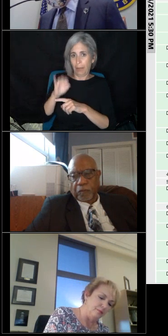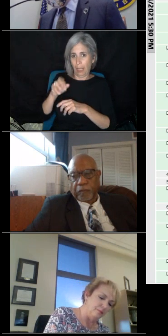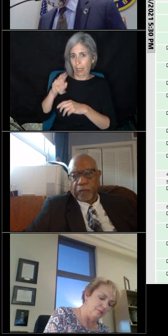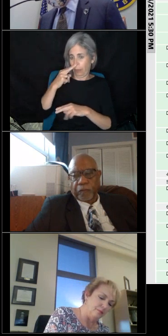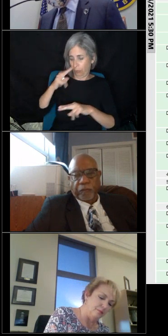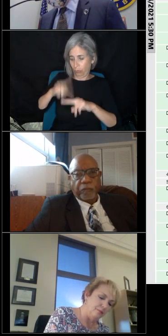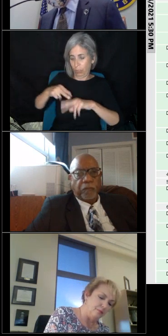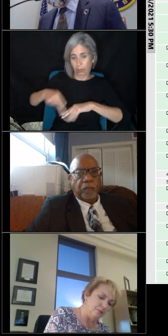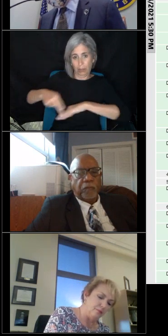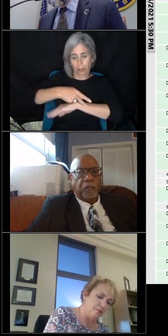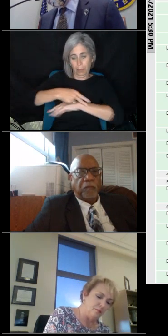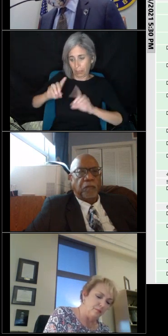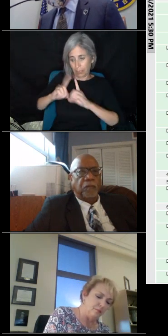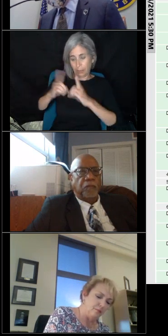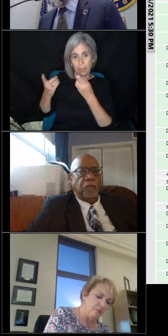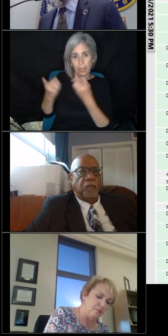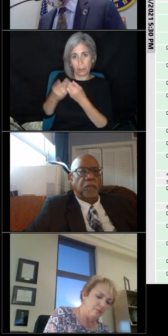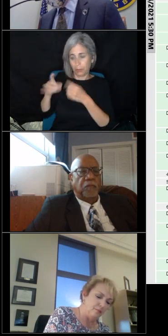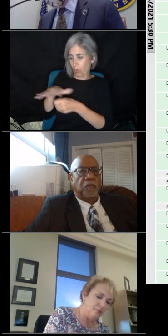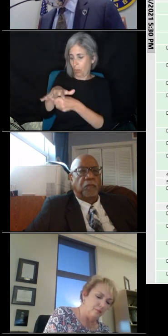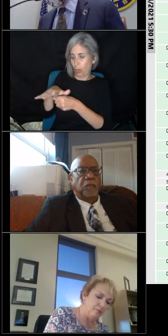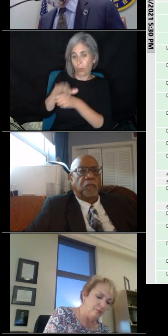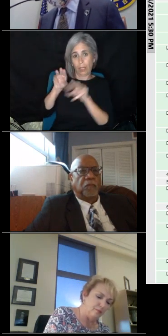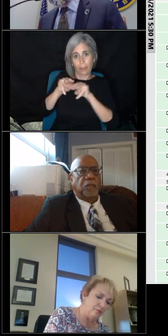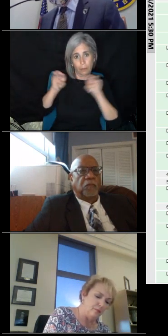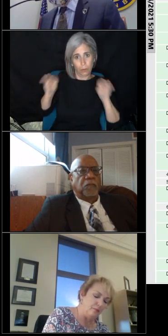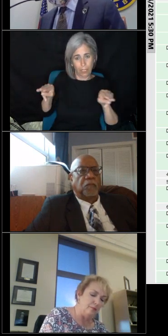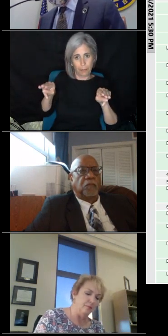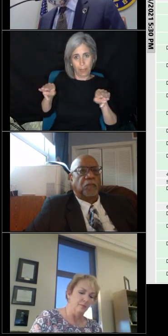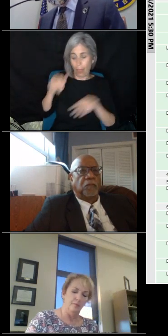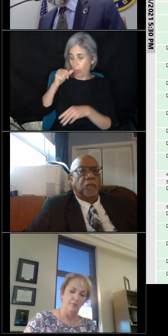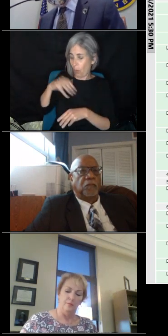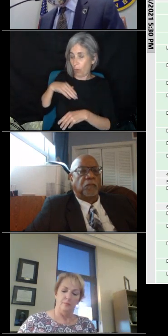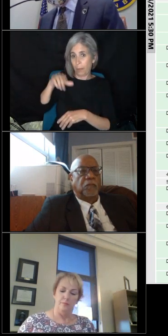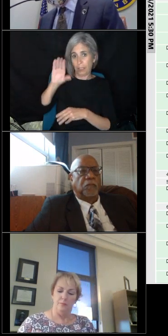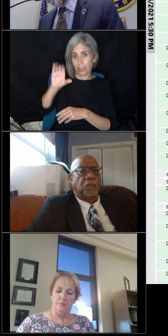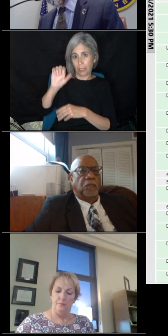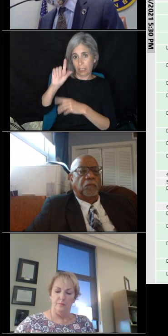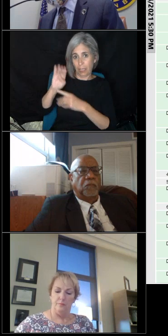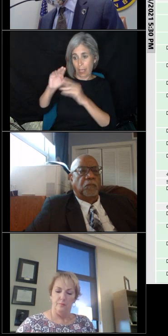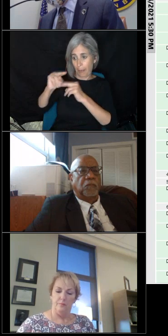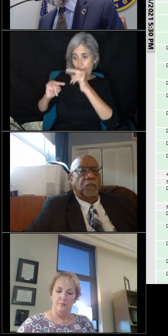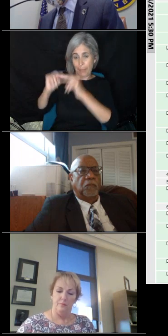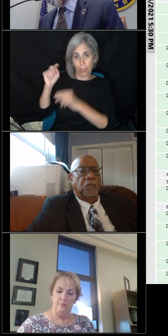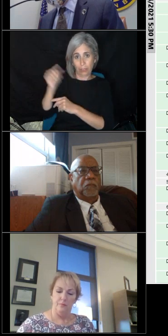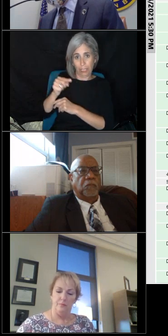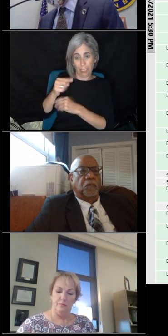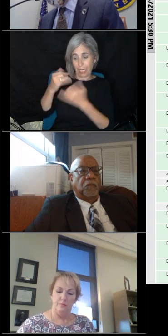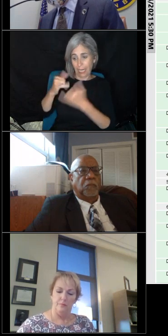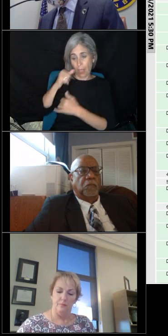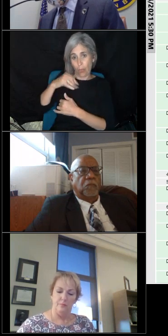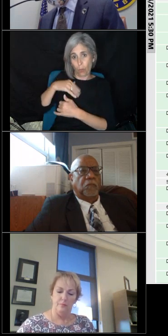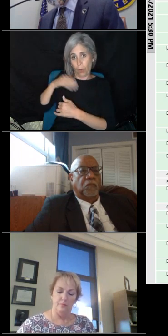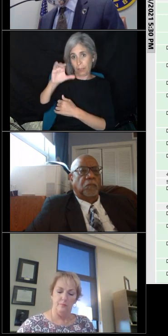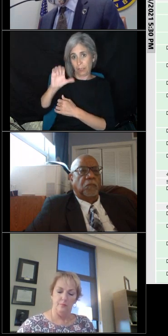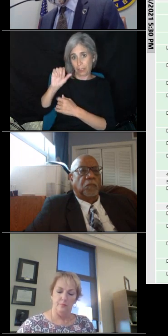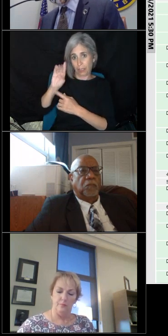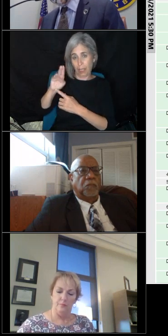Parks Department to locate the museum in the Women's Club building. Now that the Women's Club building